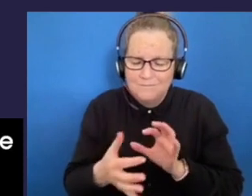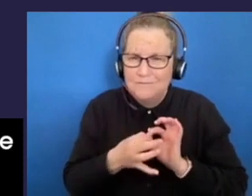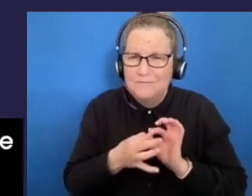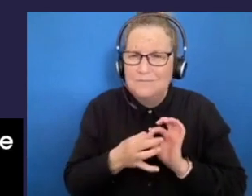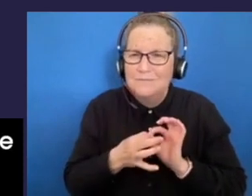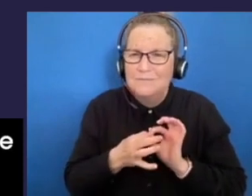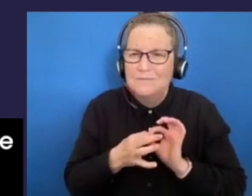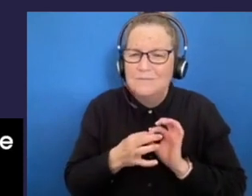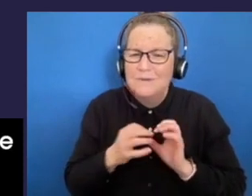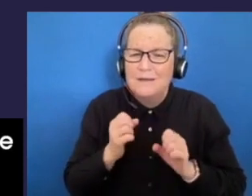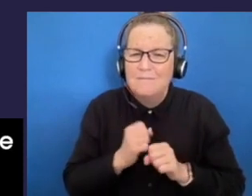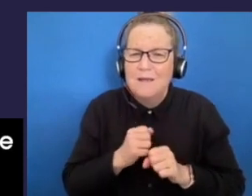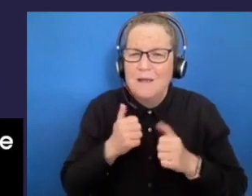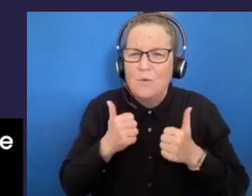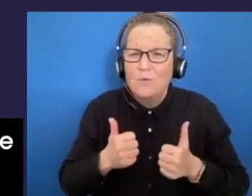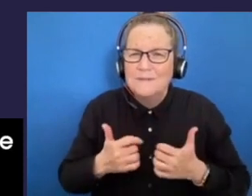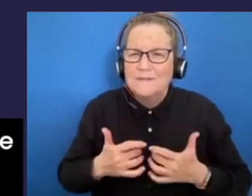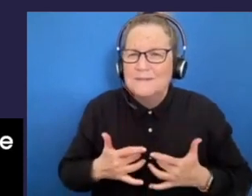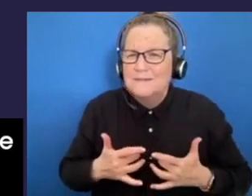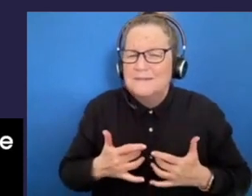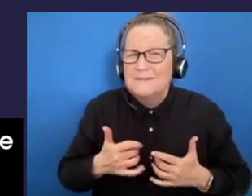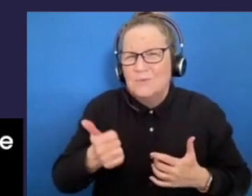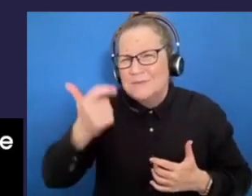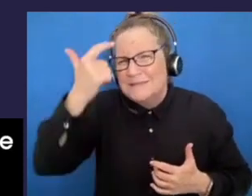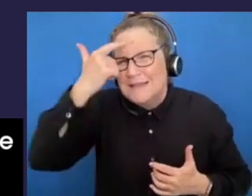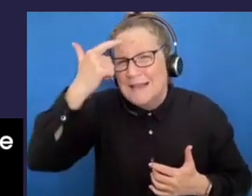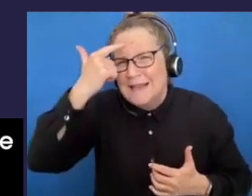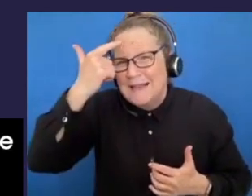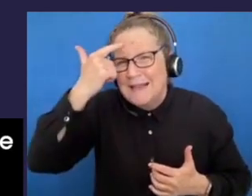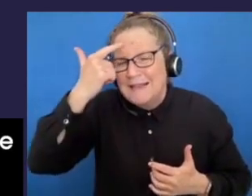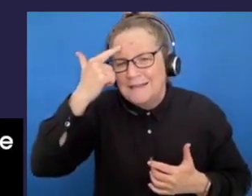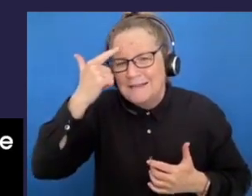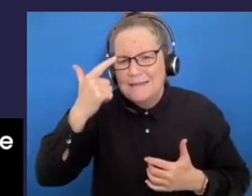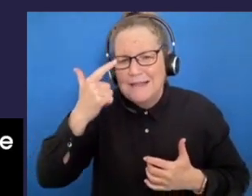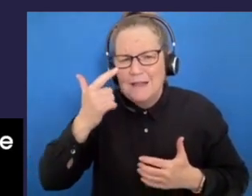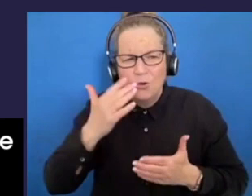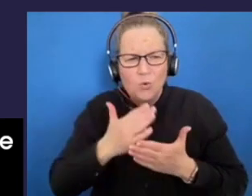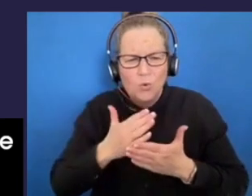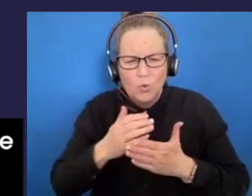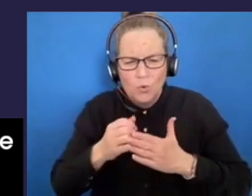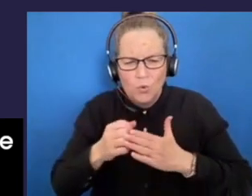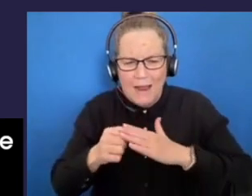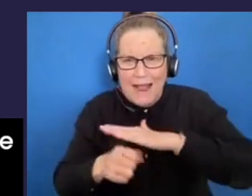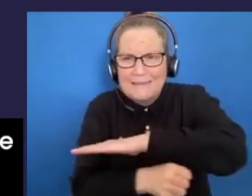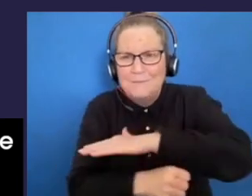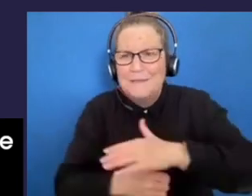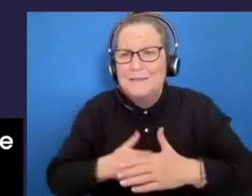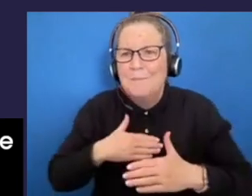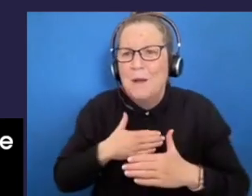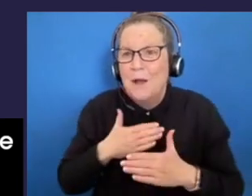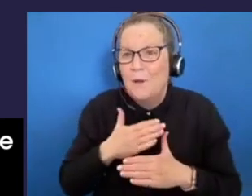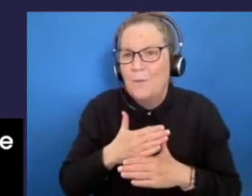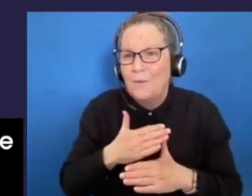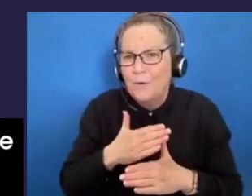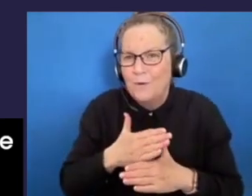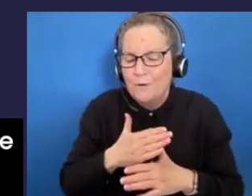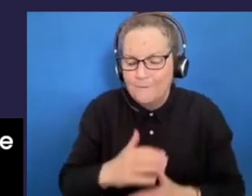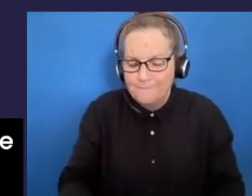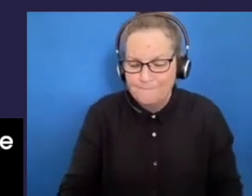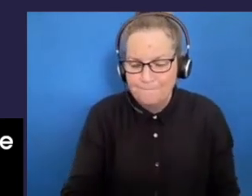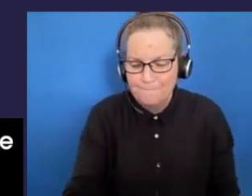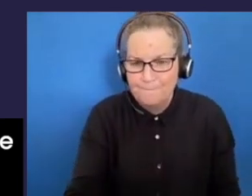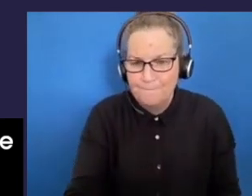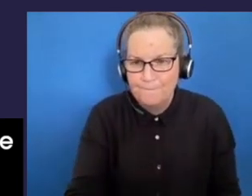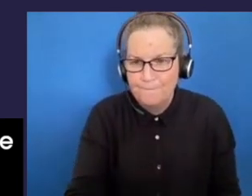feel that it was part of the underpinning of the work that I've done over these years. So I have worked for